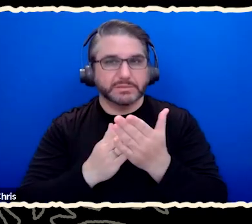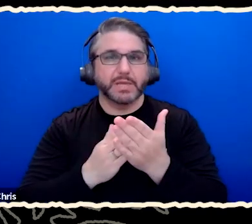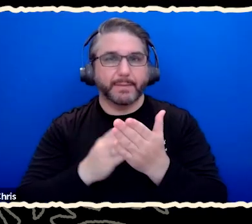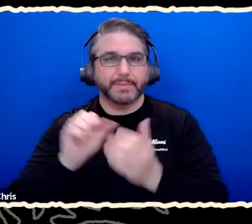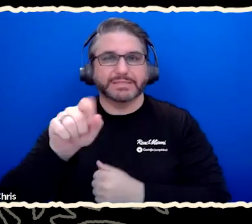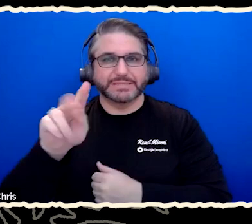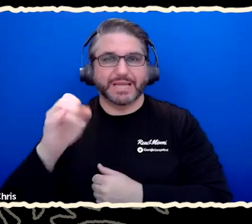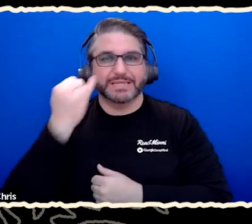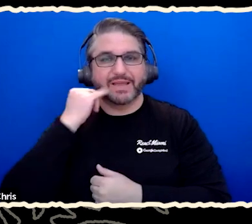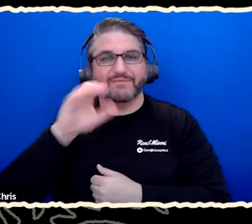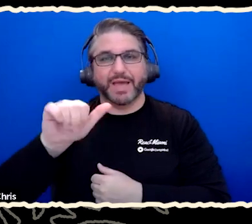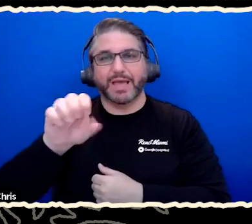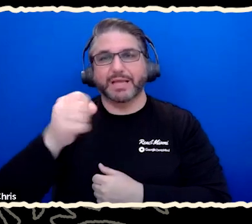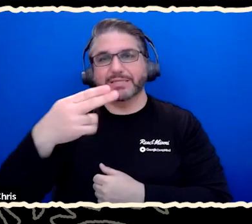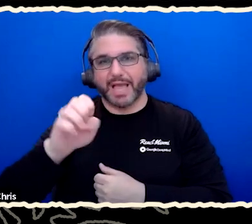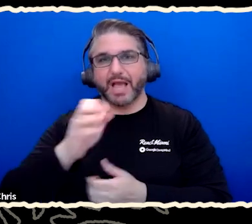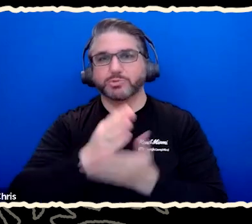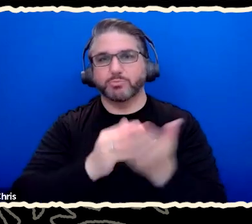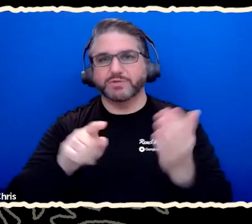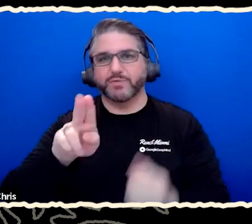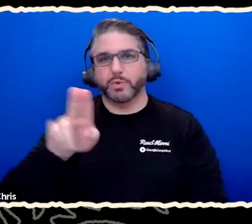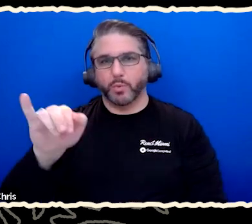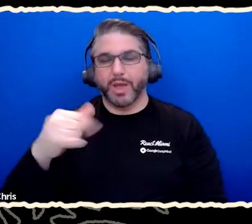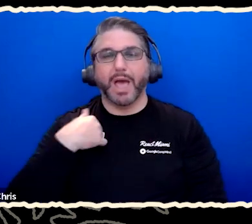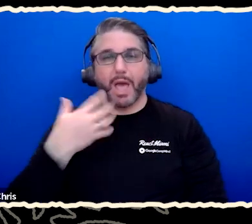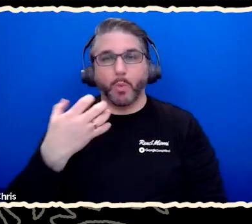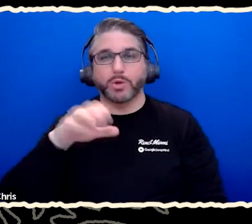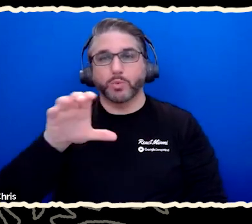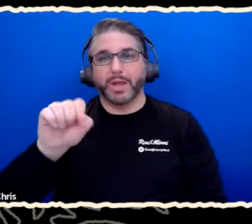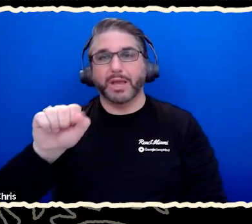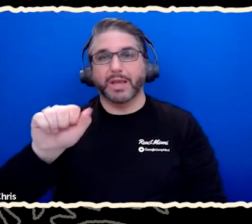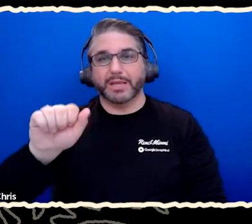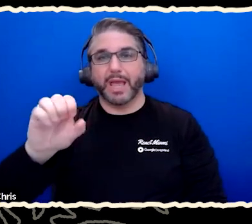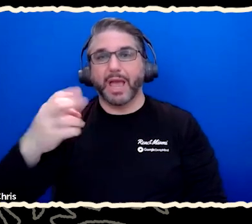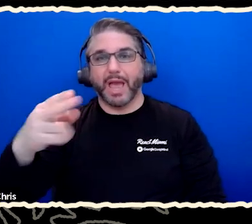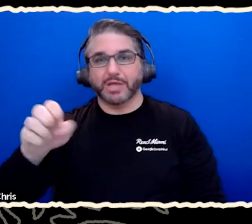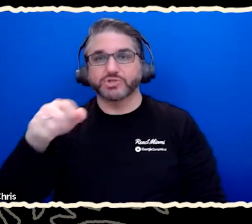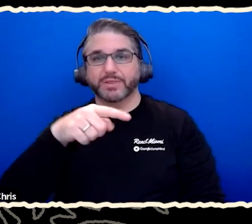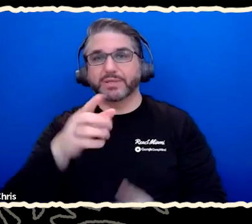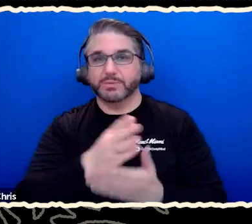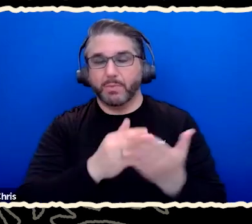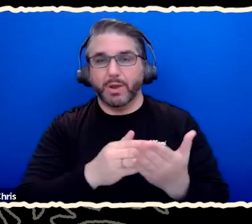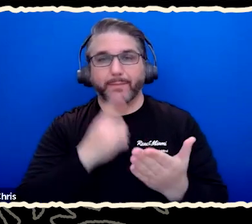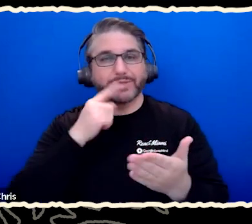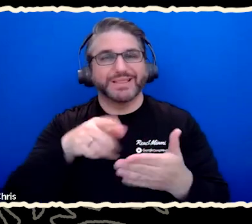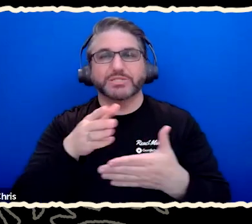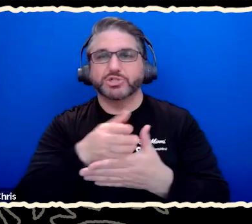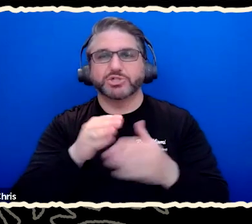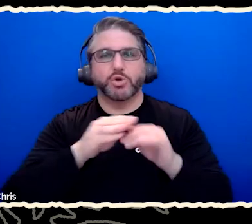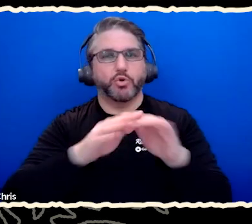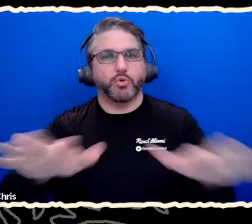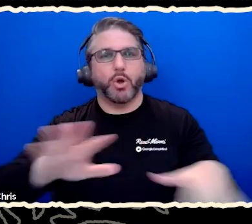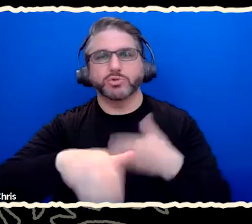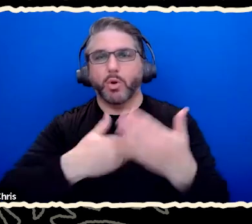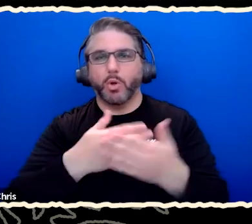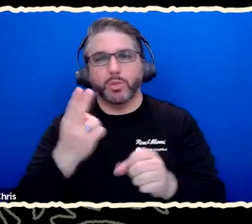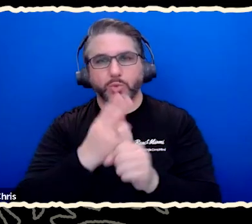UI. So I want to cache this part here, because this is just shared across all users. I don't need to load this every